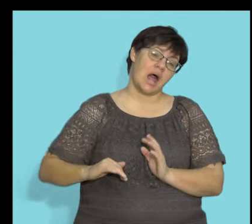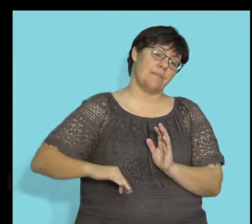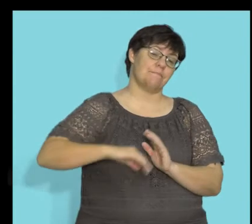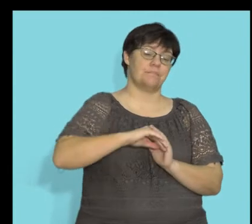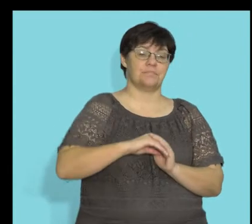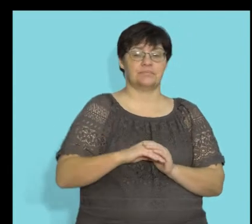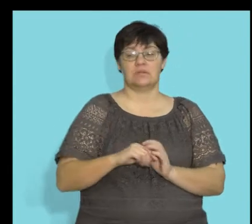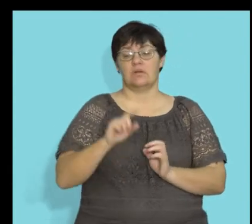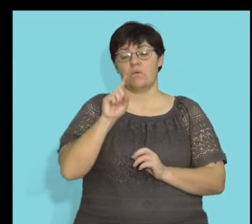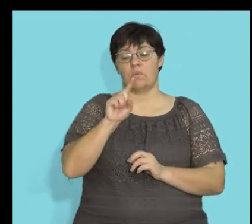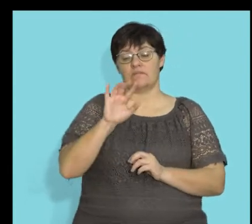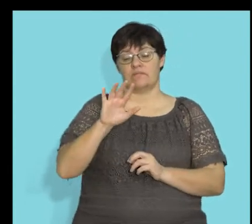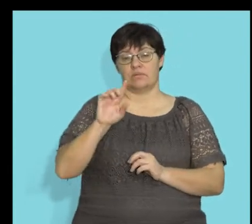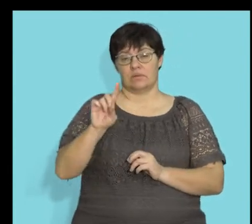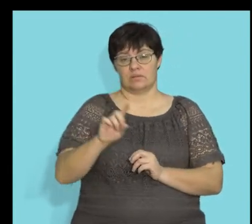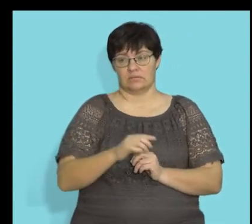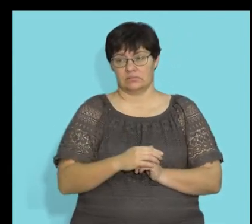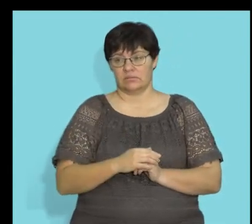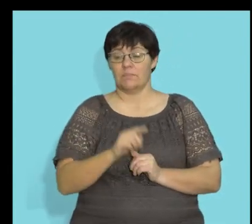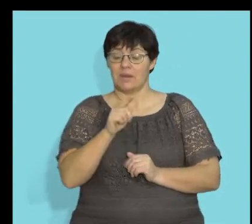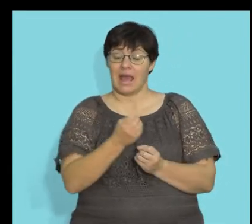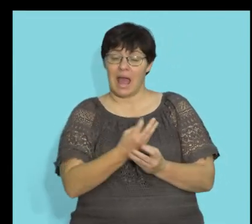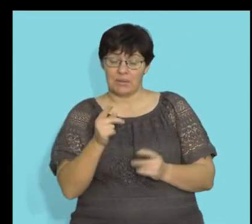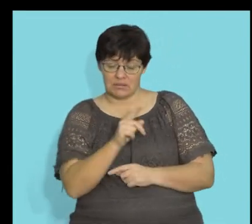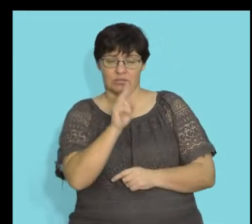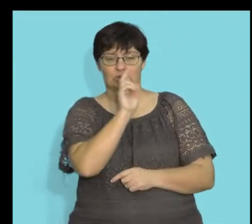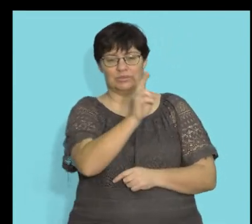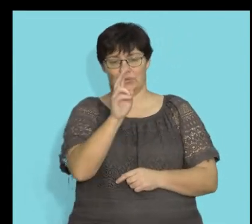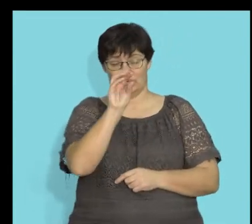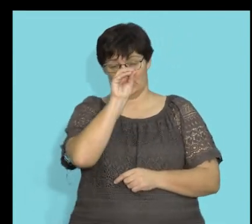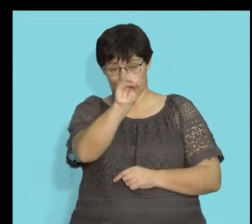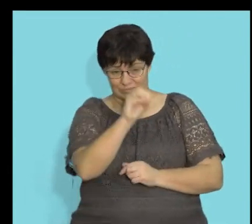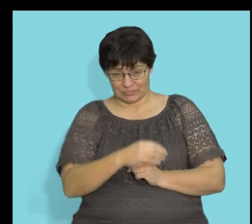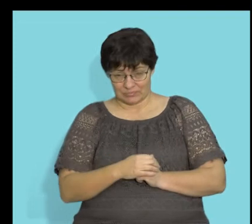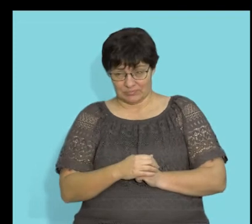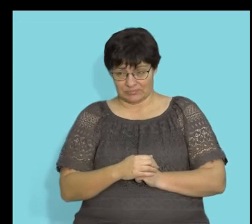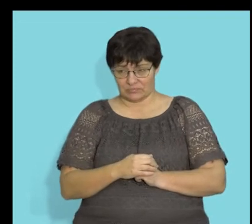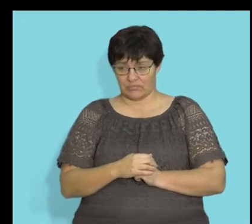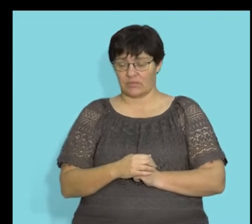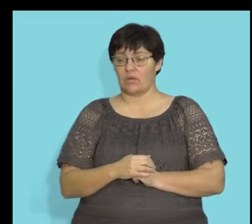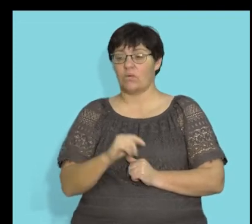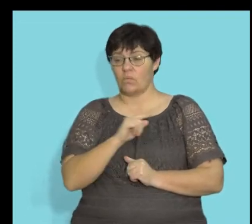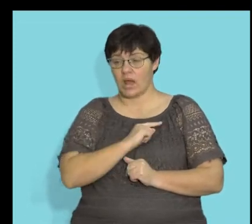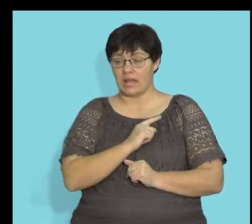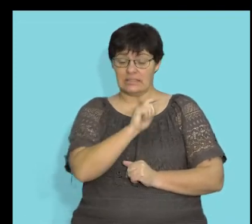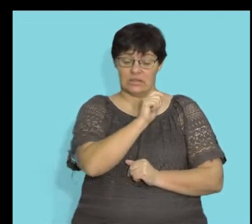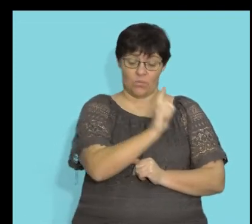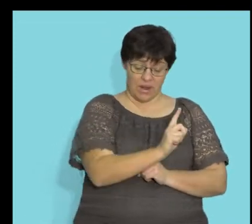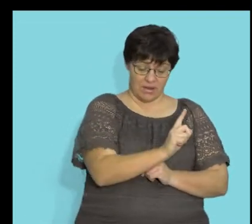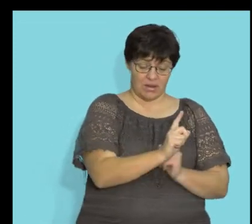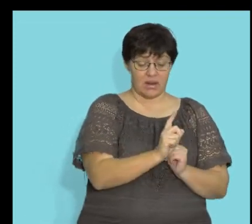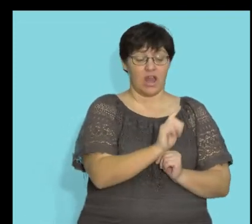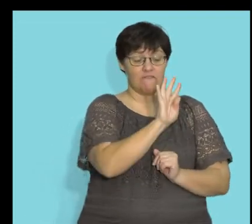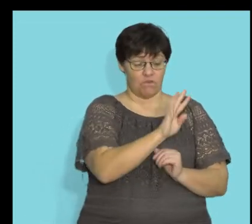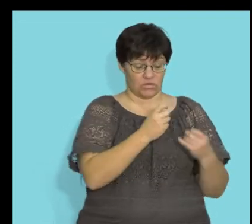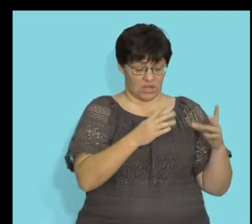to when n is equal to 22. Because I know that this sum is going to be involved